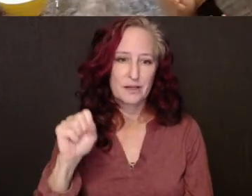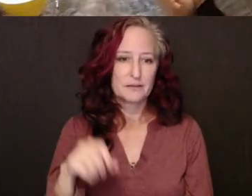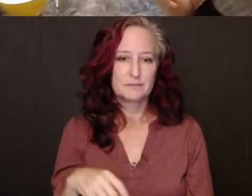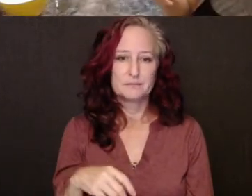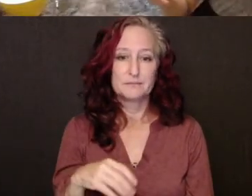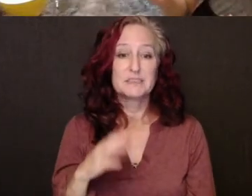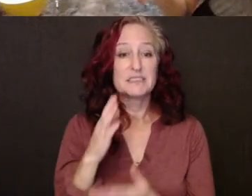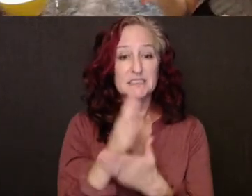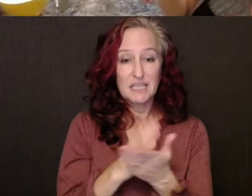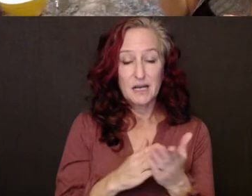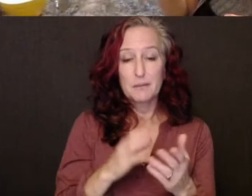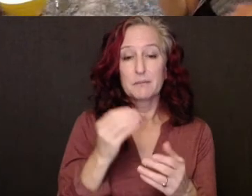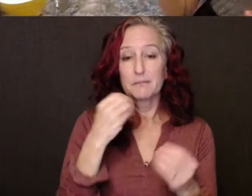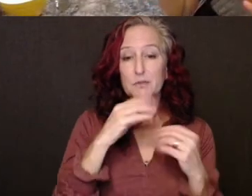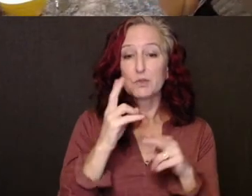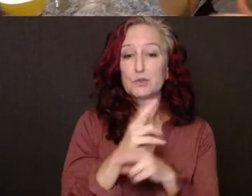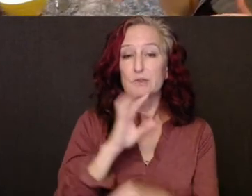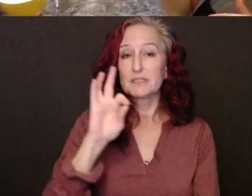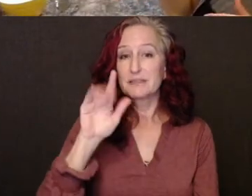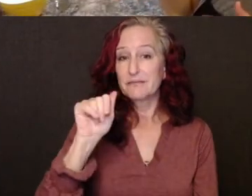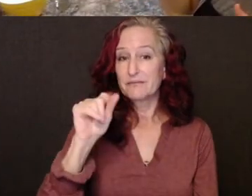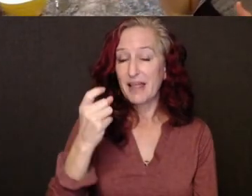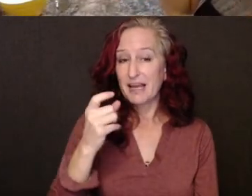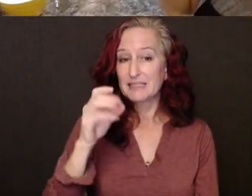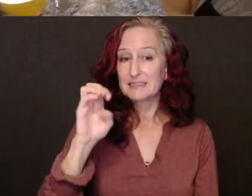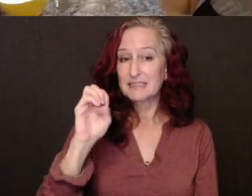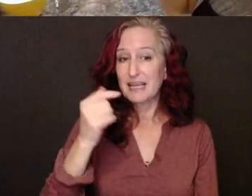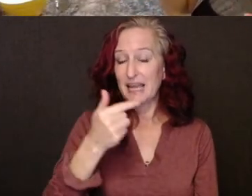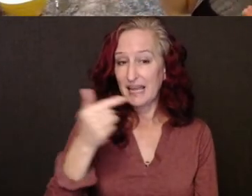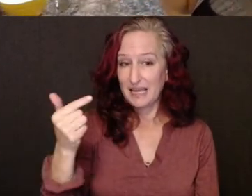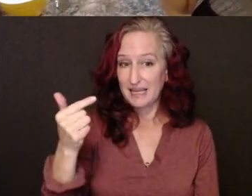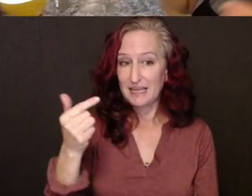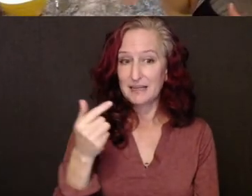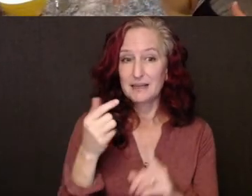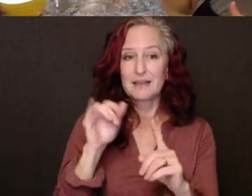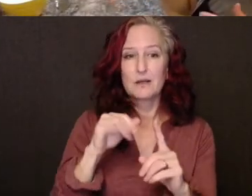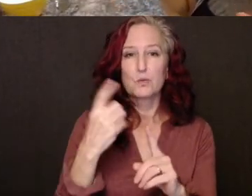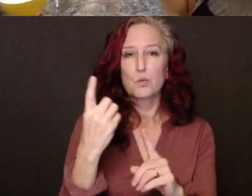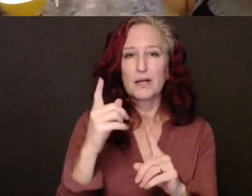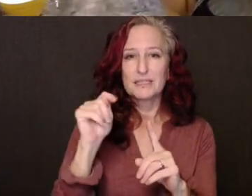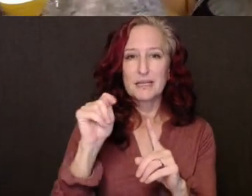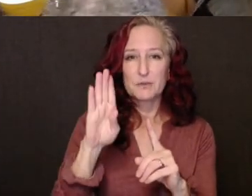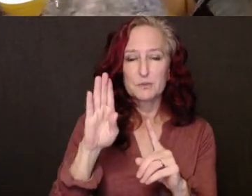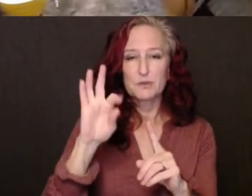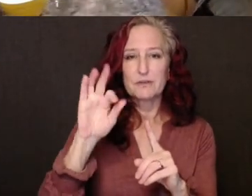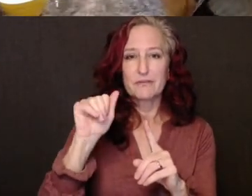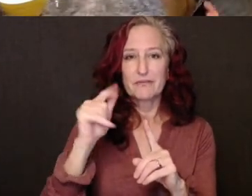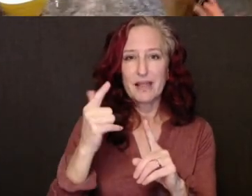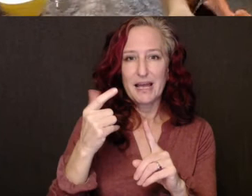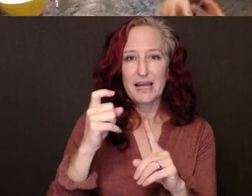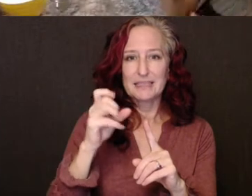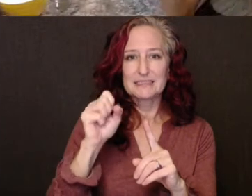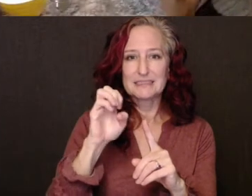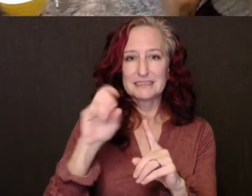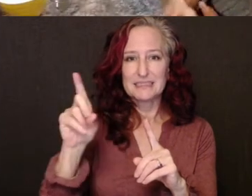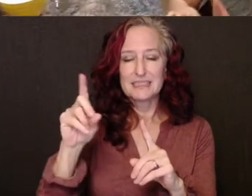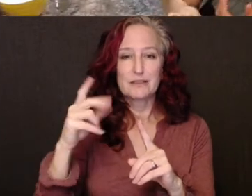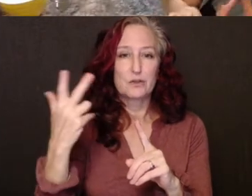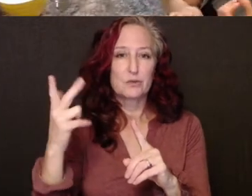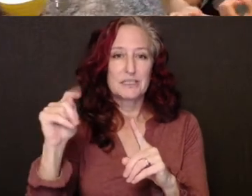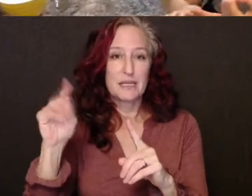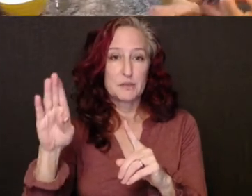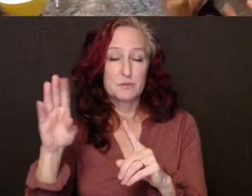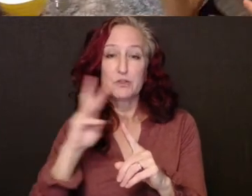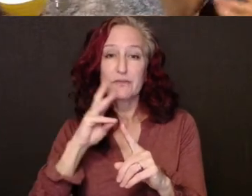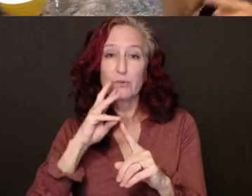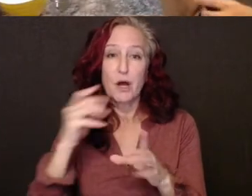egg. So in cakes, the best for me is the apple cider vinegar with